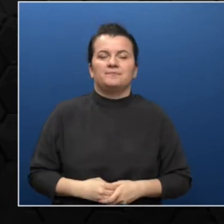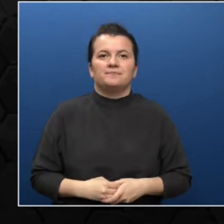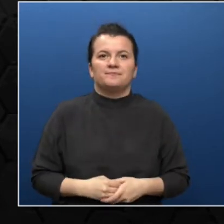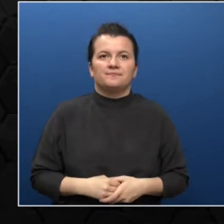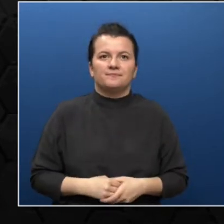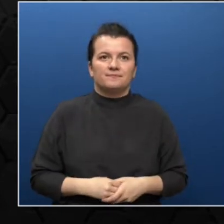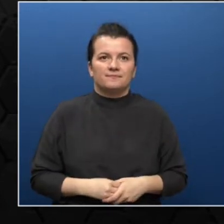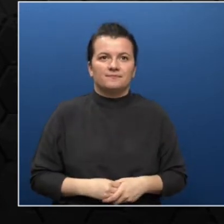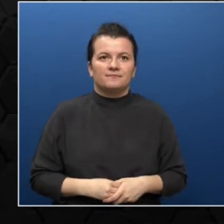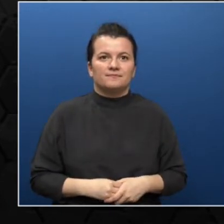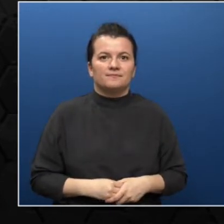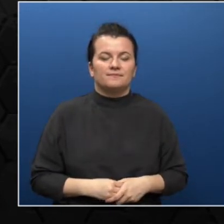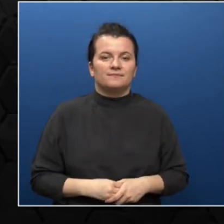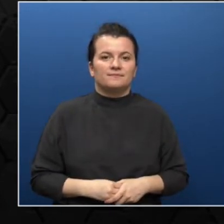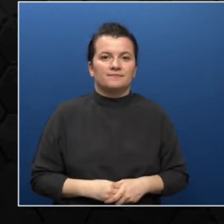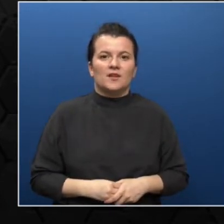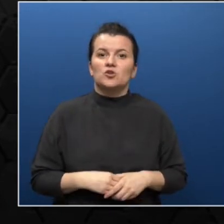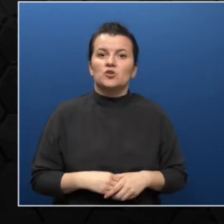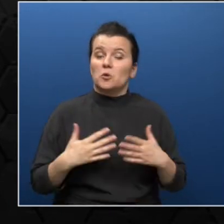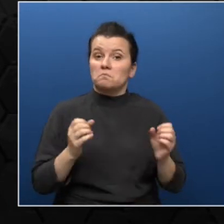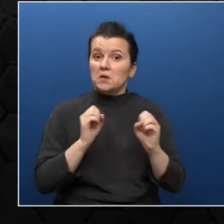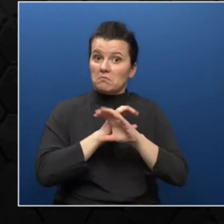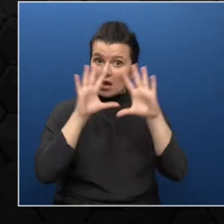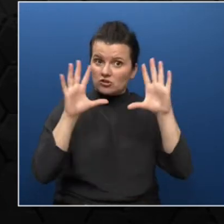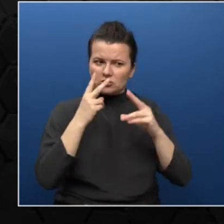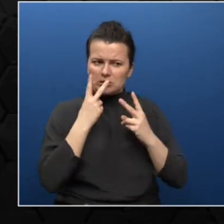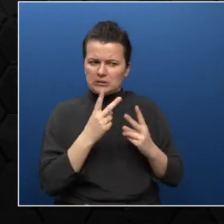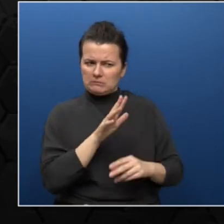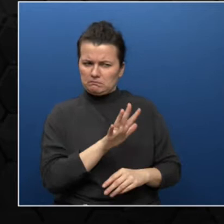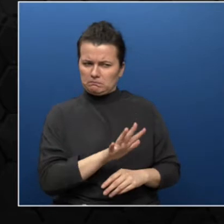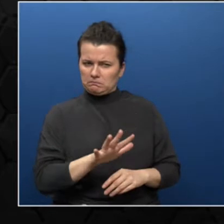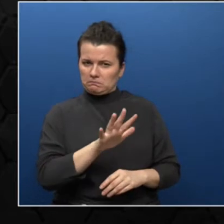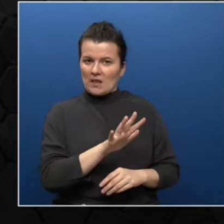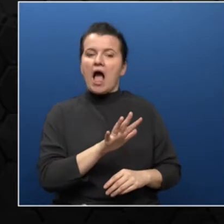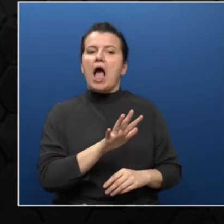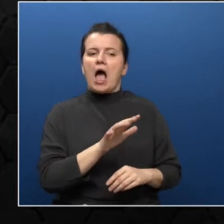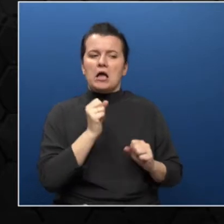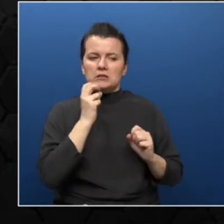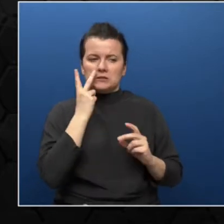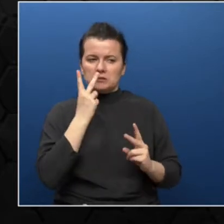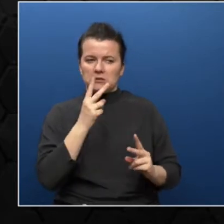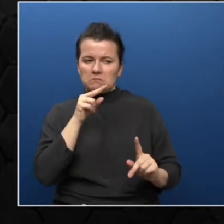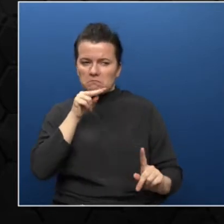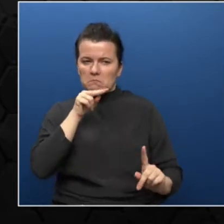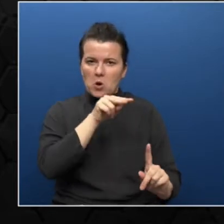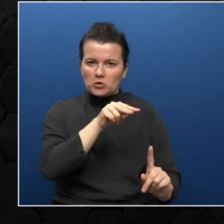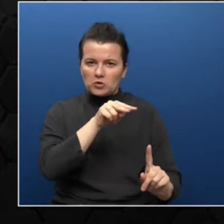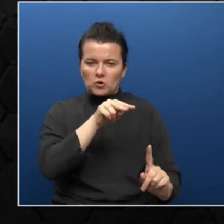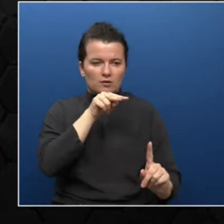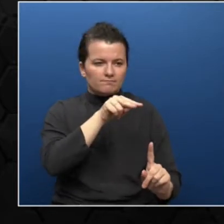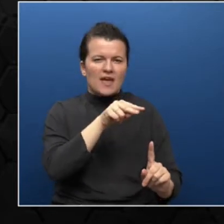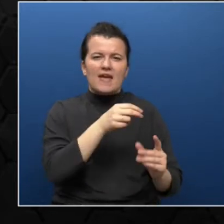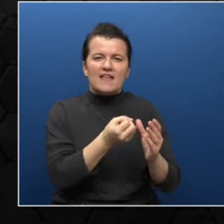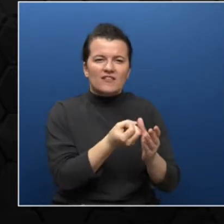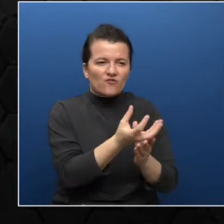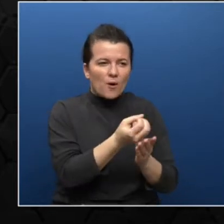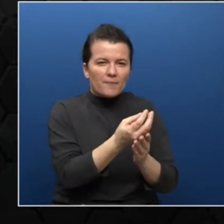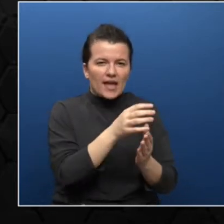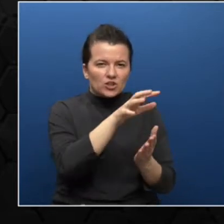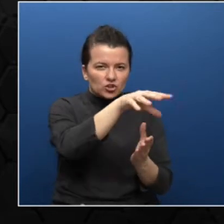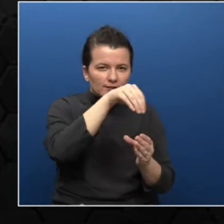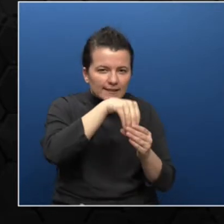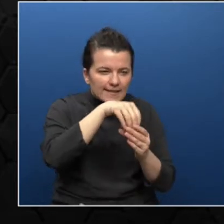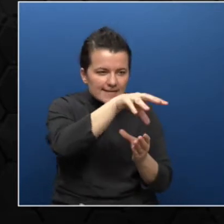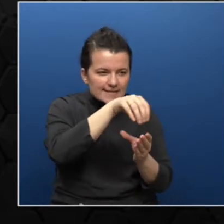to monitor this, like how long a patient is walking, how long do they stand, if they